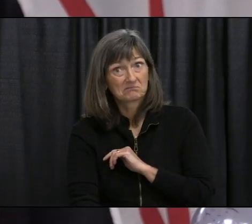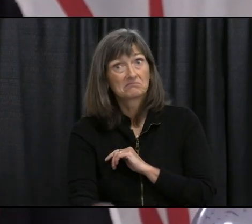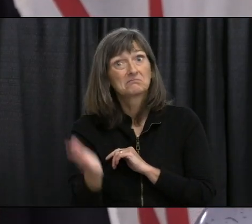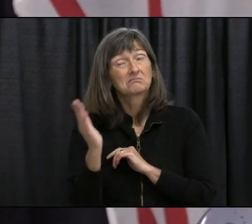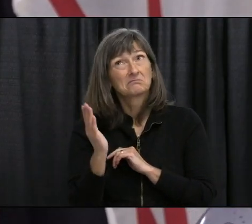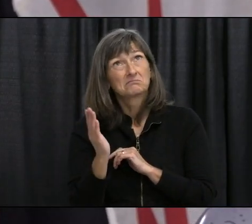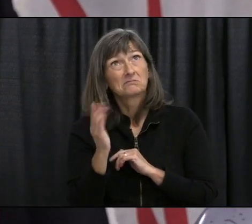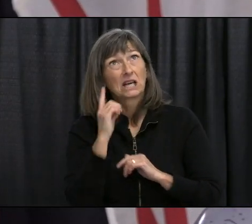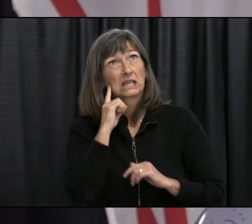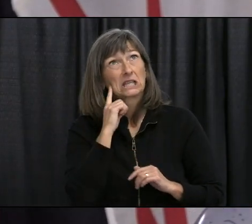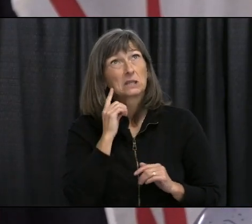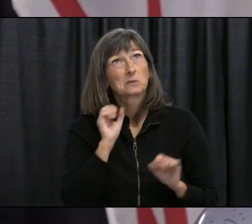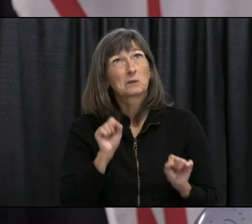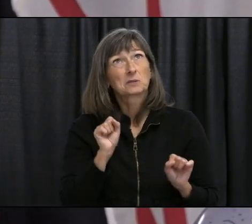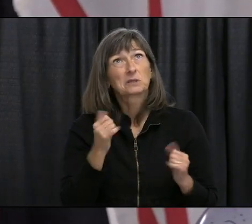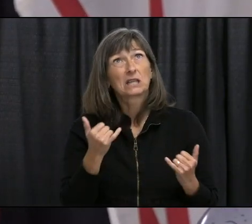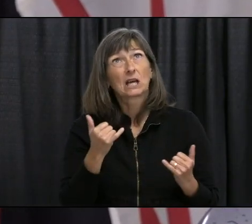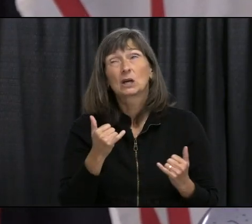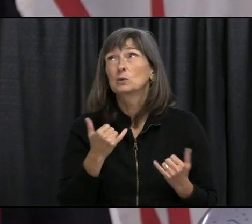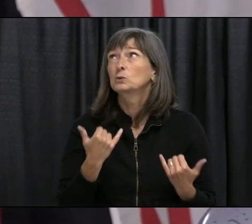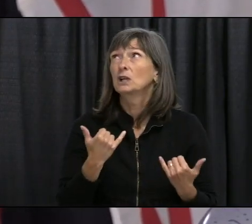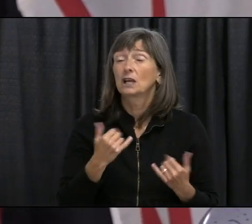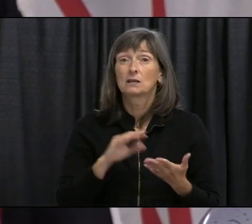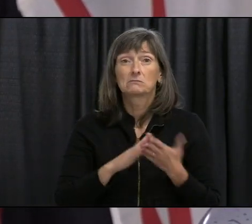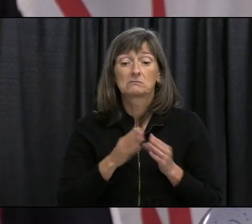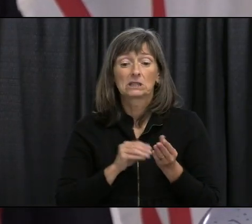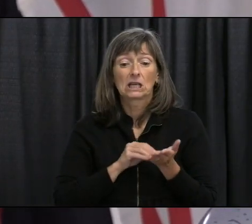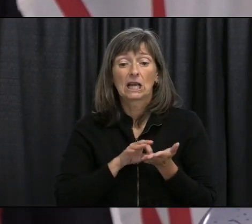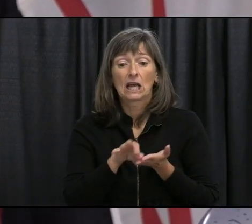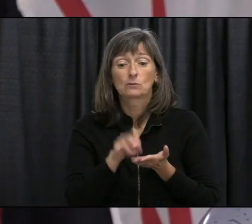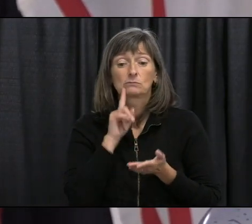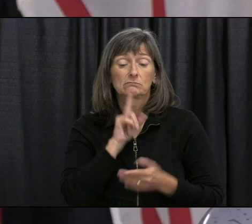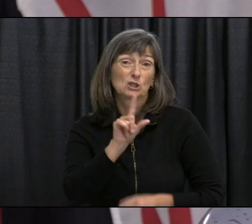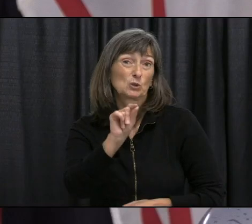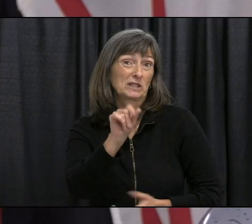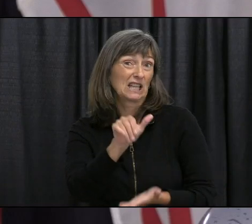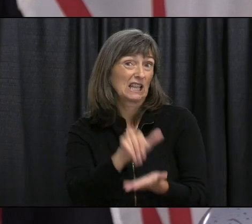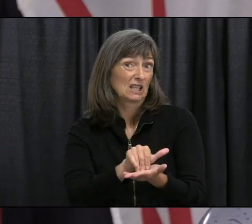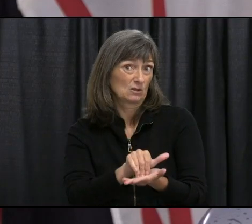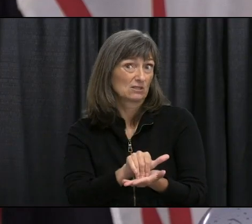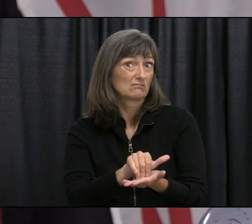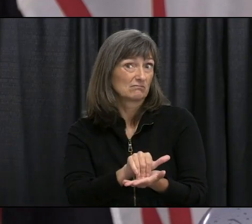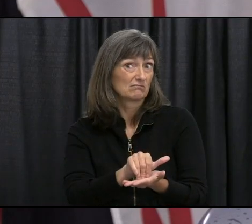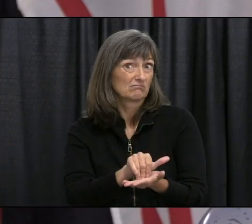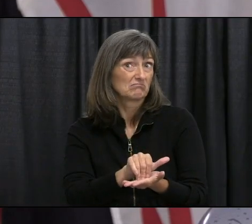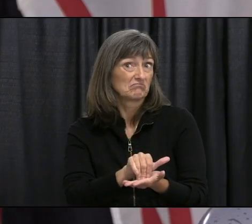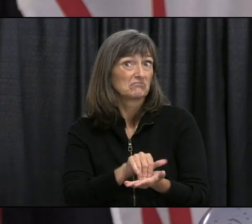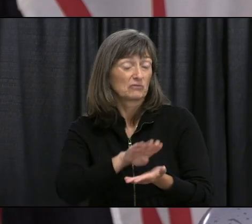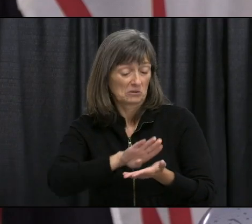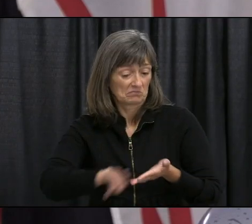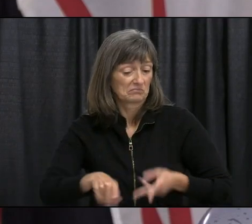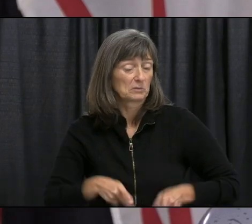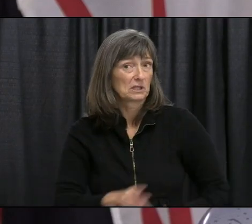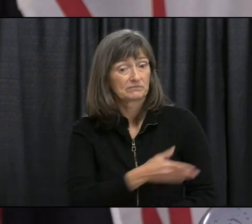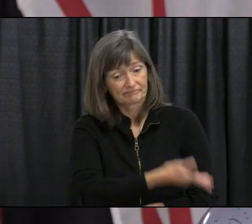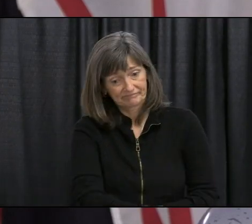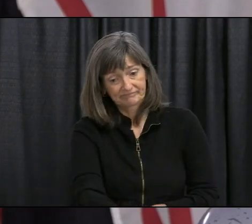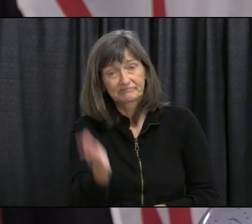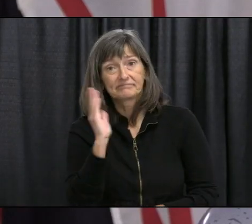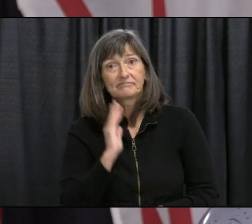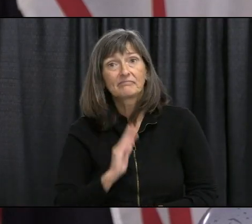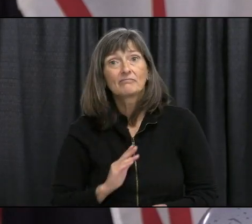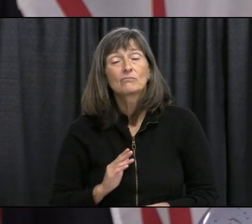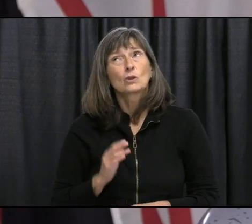actually be, I think, 20,000 on today's figures who were allowed in on travel exemptions. So there